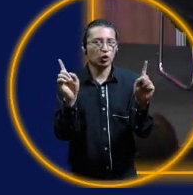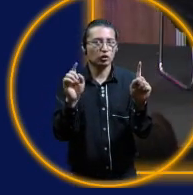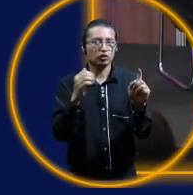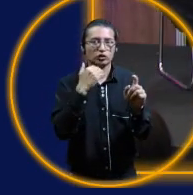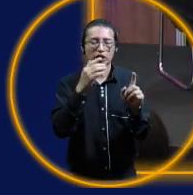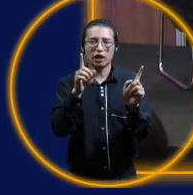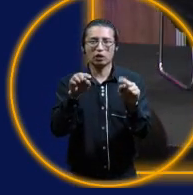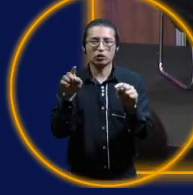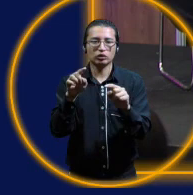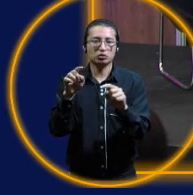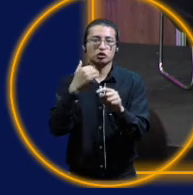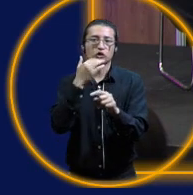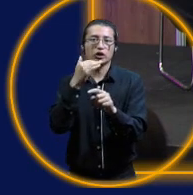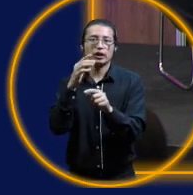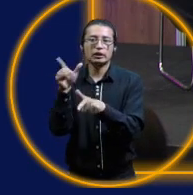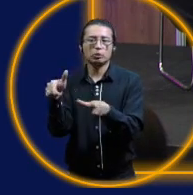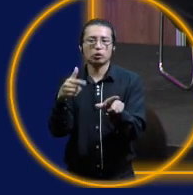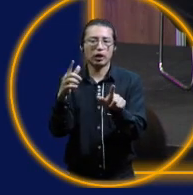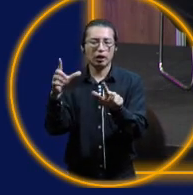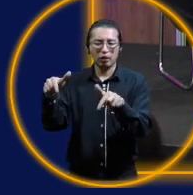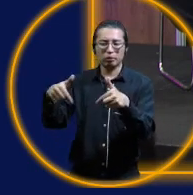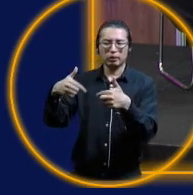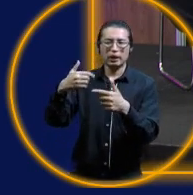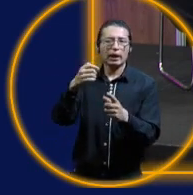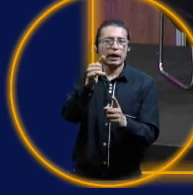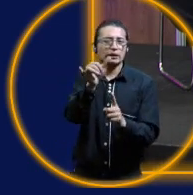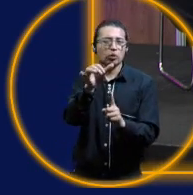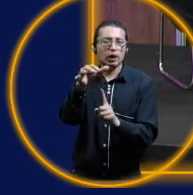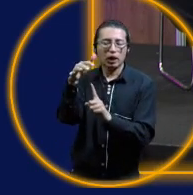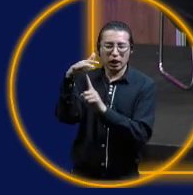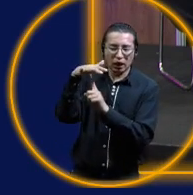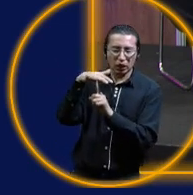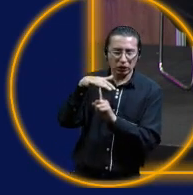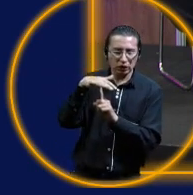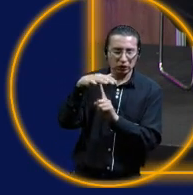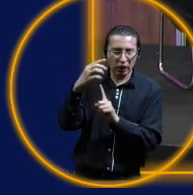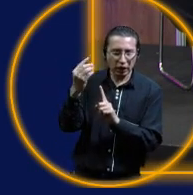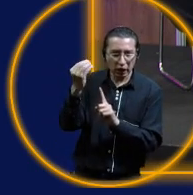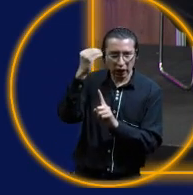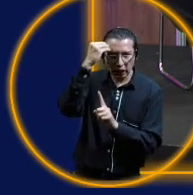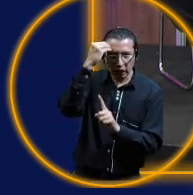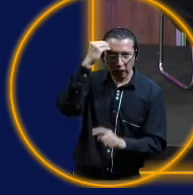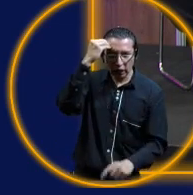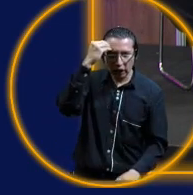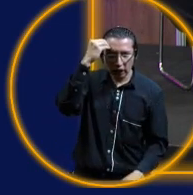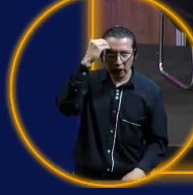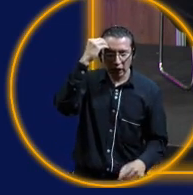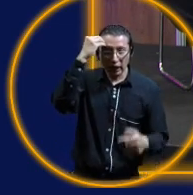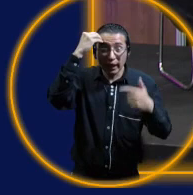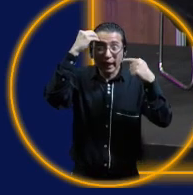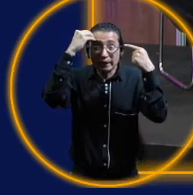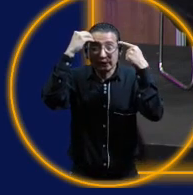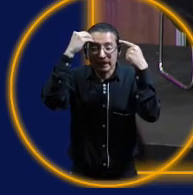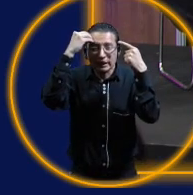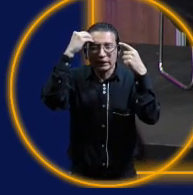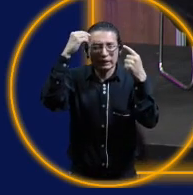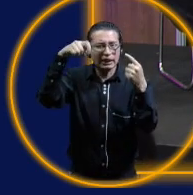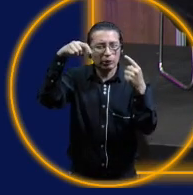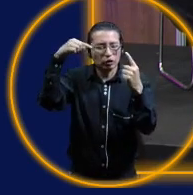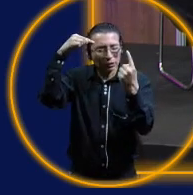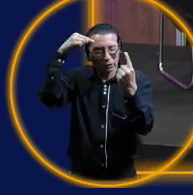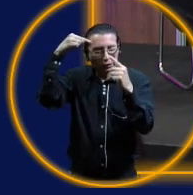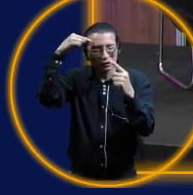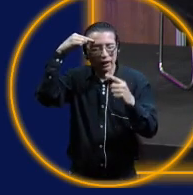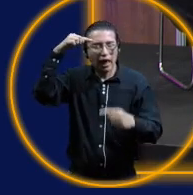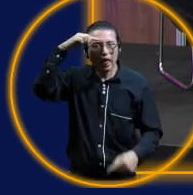small. And it's living there in your head now. So we have to actively fight that voice so that we